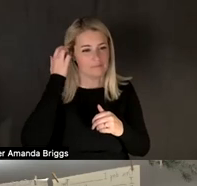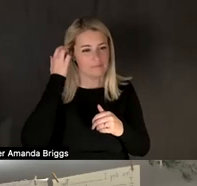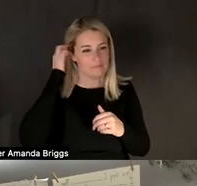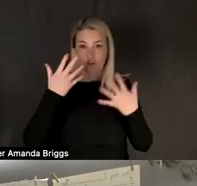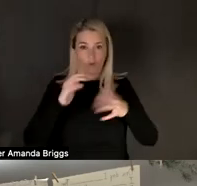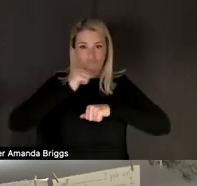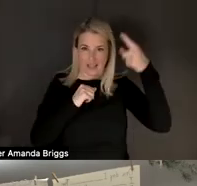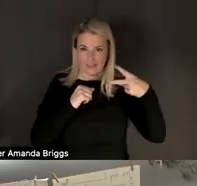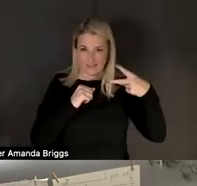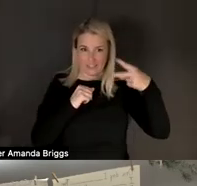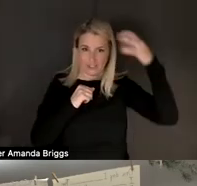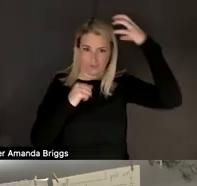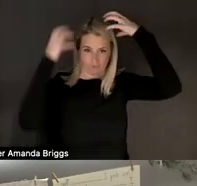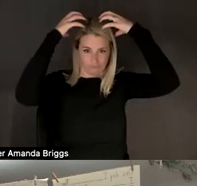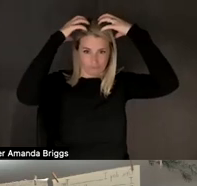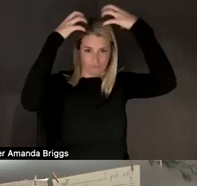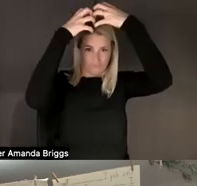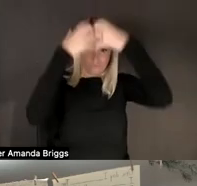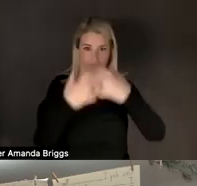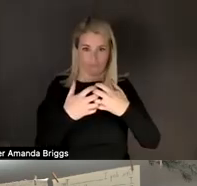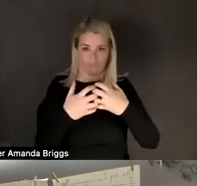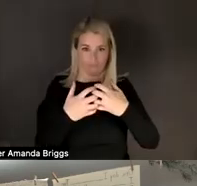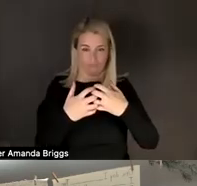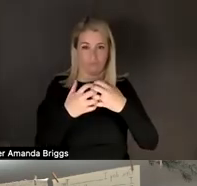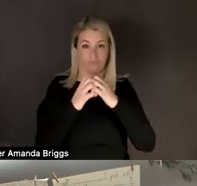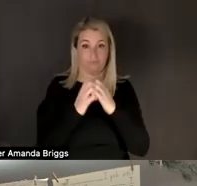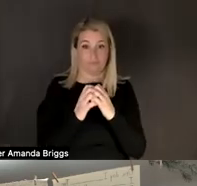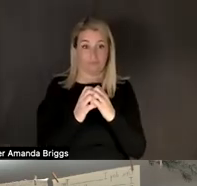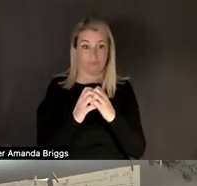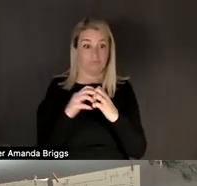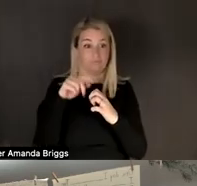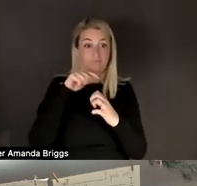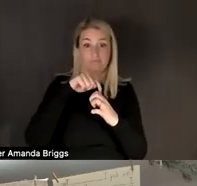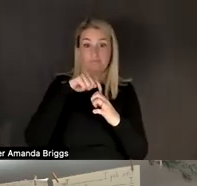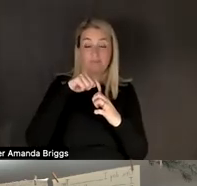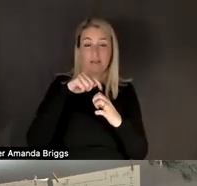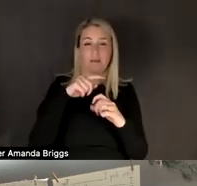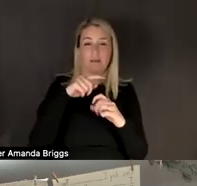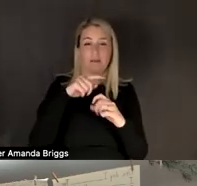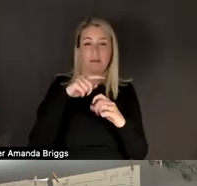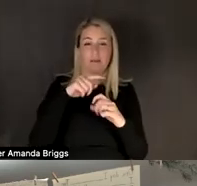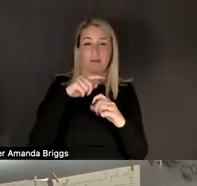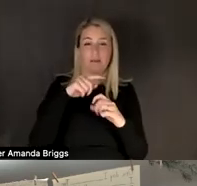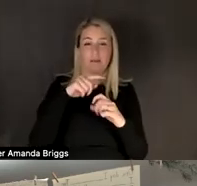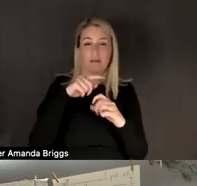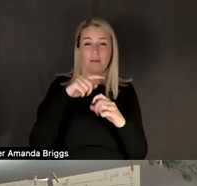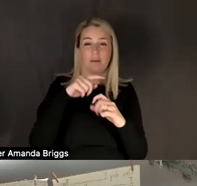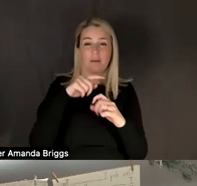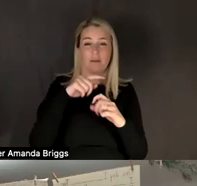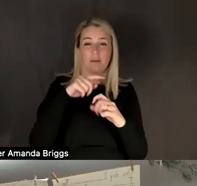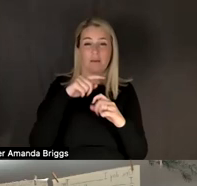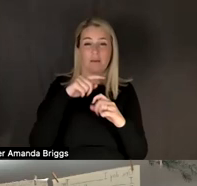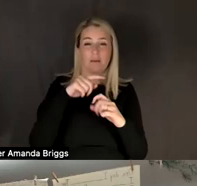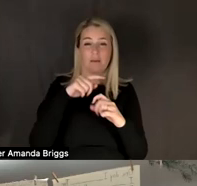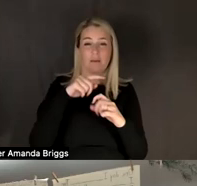is not intact at birth. This is the part of the brain that allows us to connect speech sounds with visual images, such as letters, and